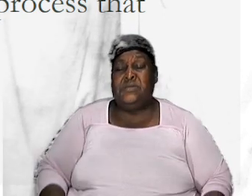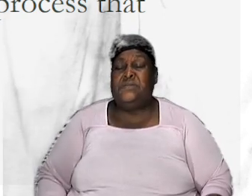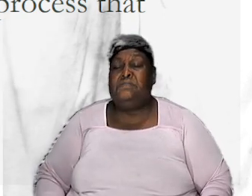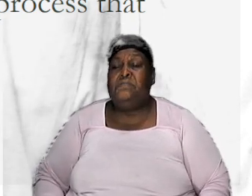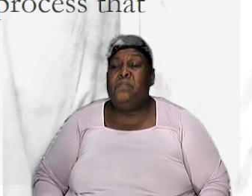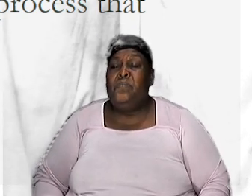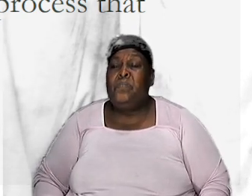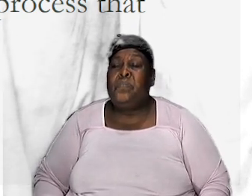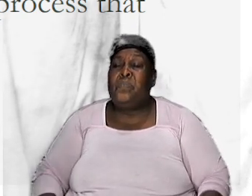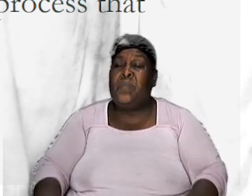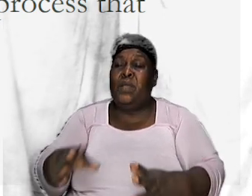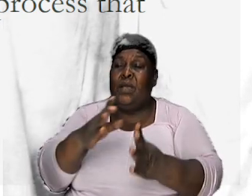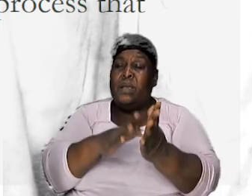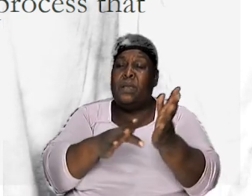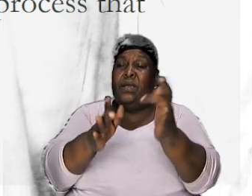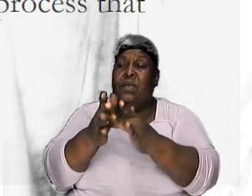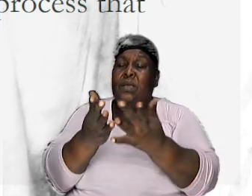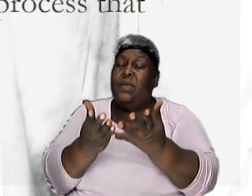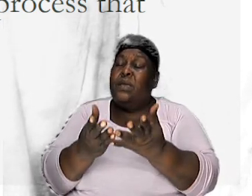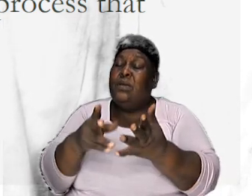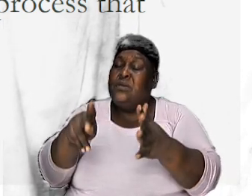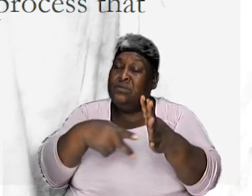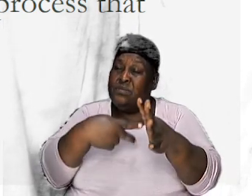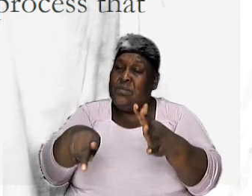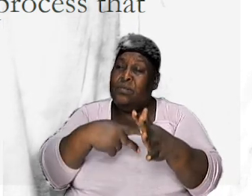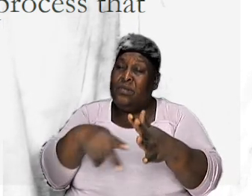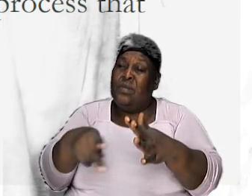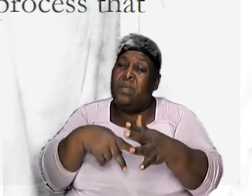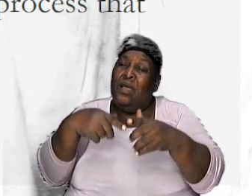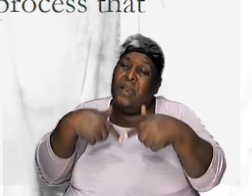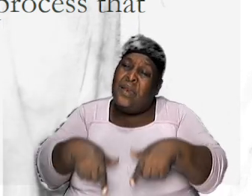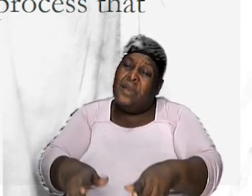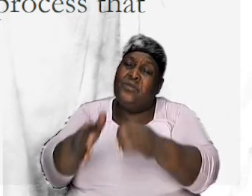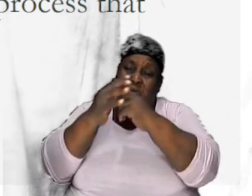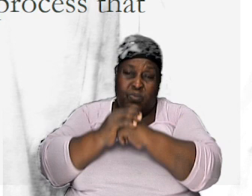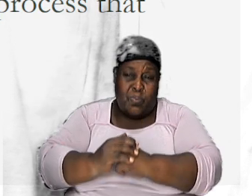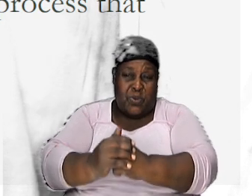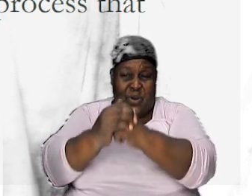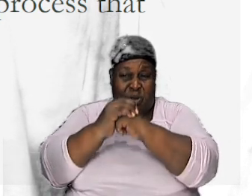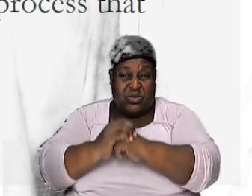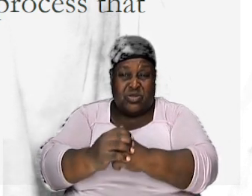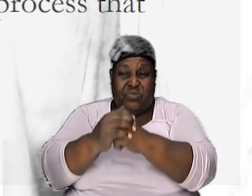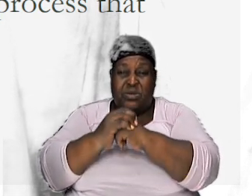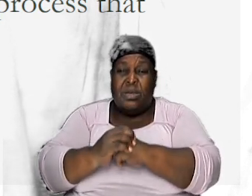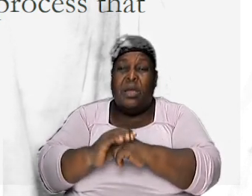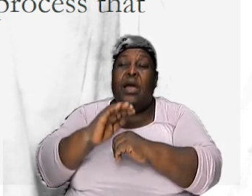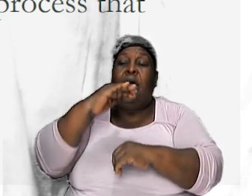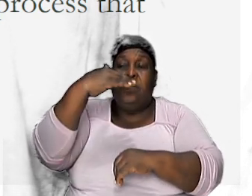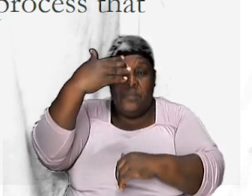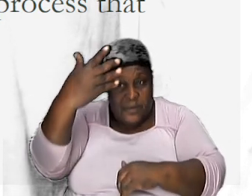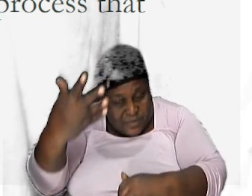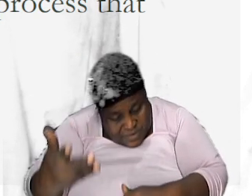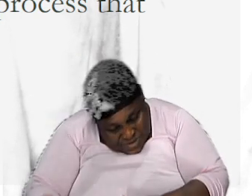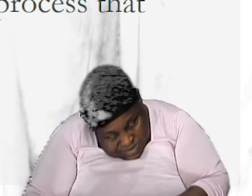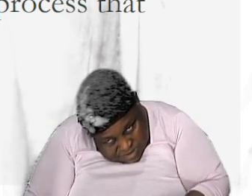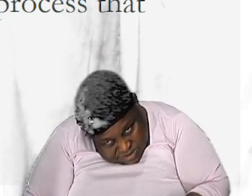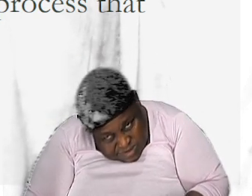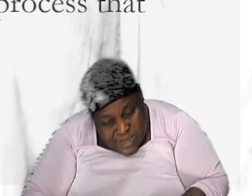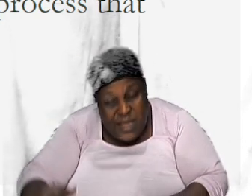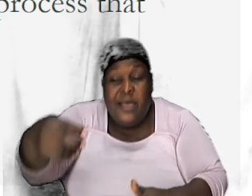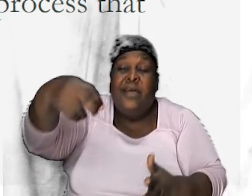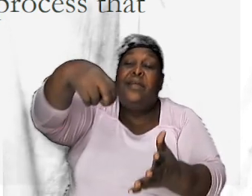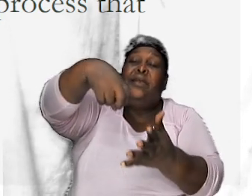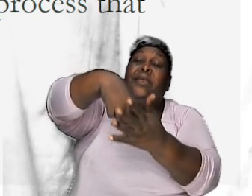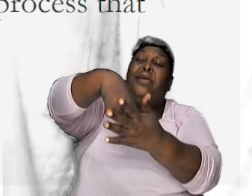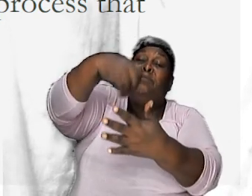21. The Bible says in Psalms 95 and verse 6, "Oh, let us worship and bow down. Let us kneel before